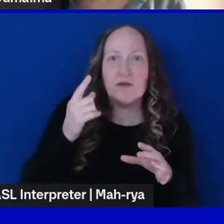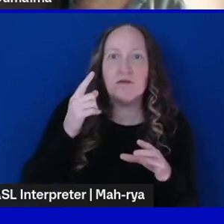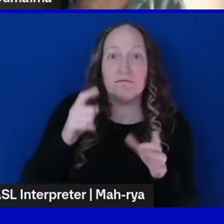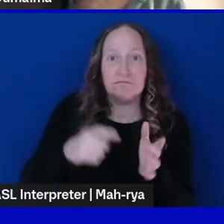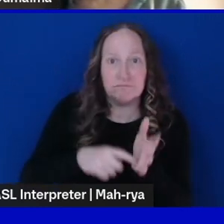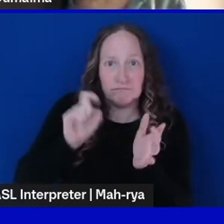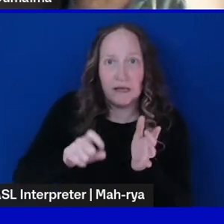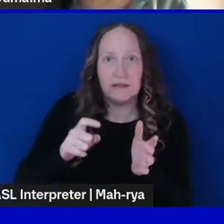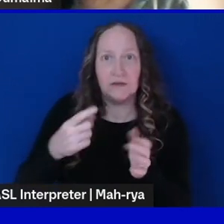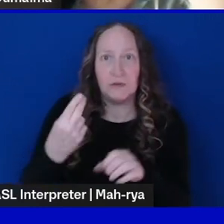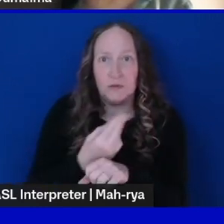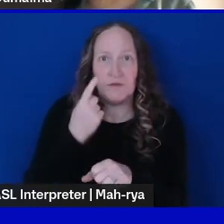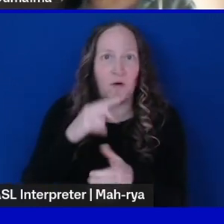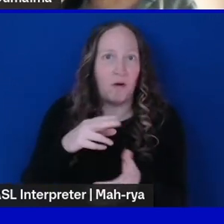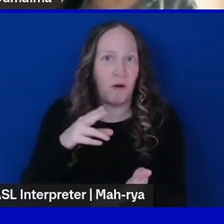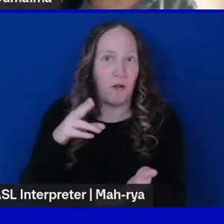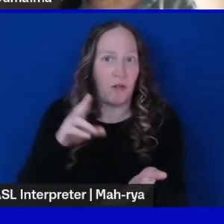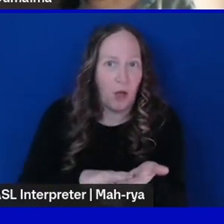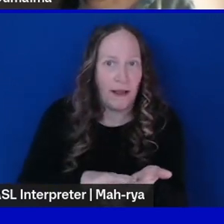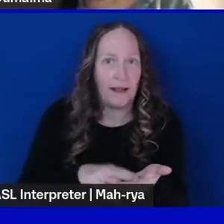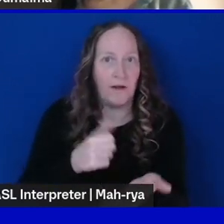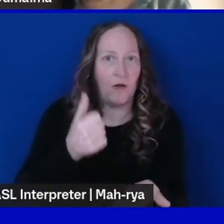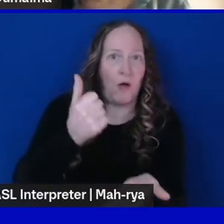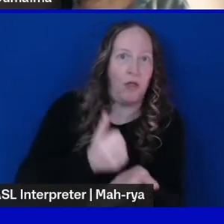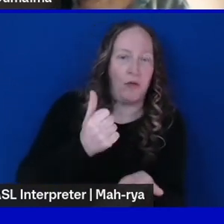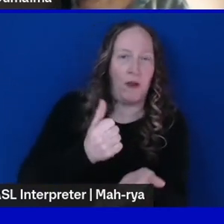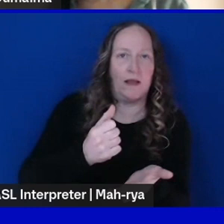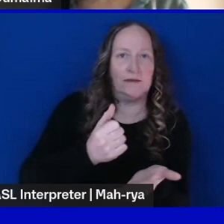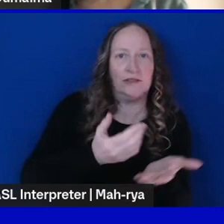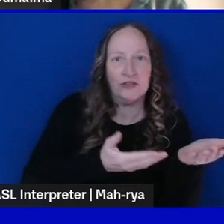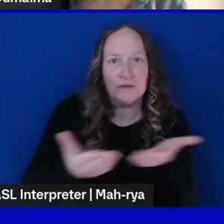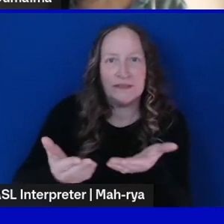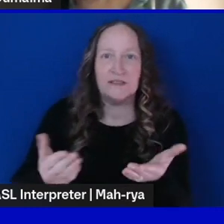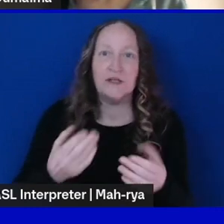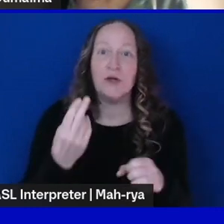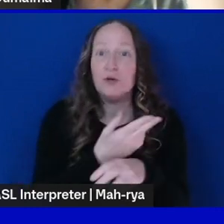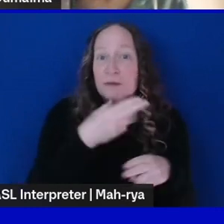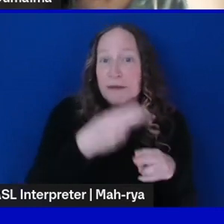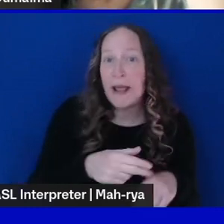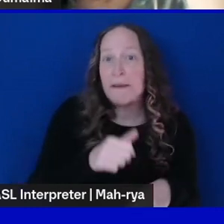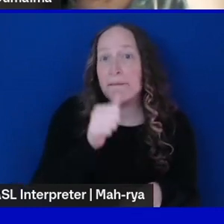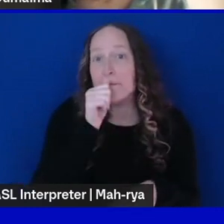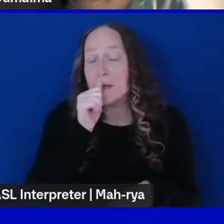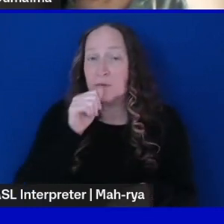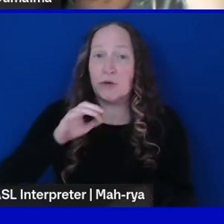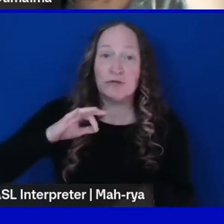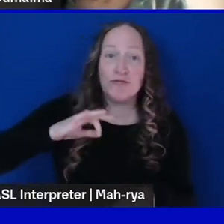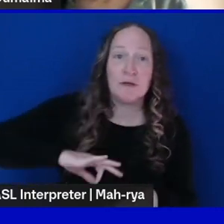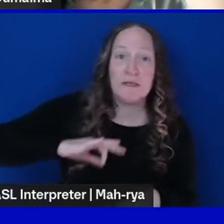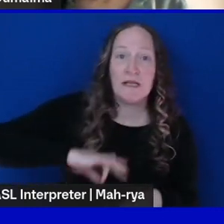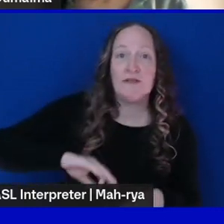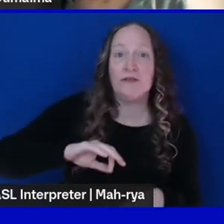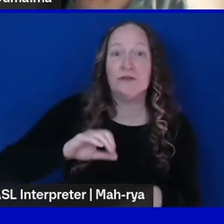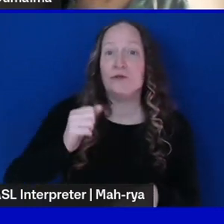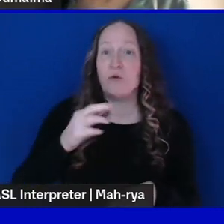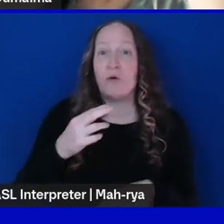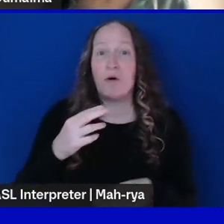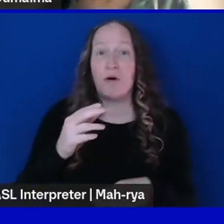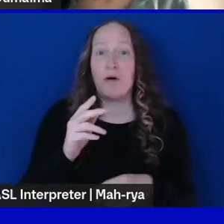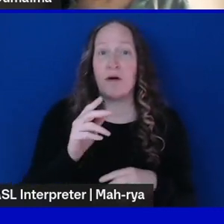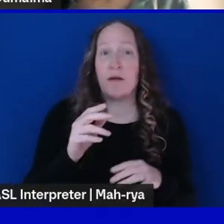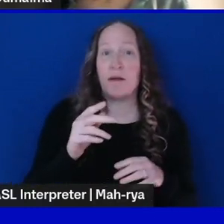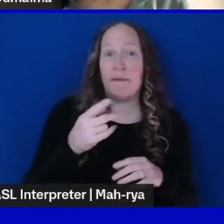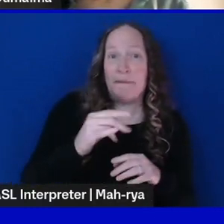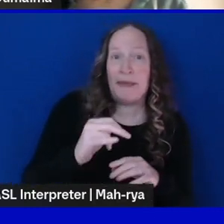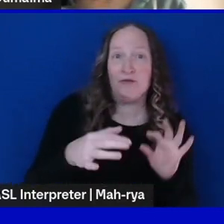different services, like username and password credentials or a token to connect to an API. And we